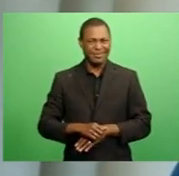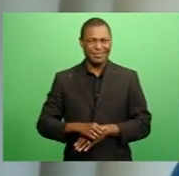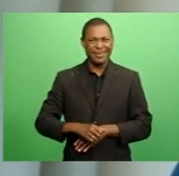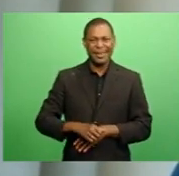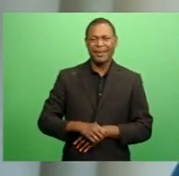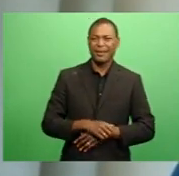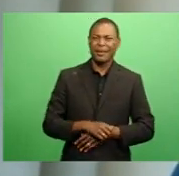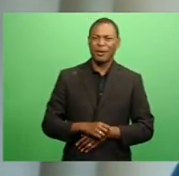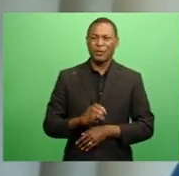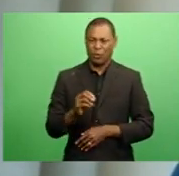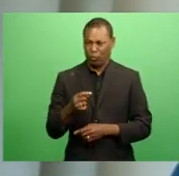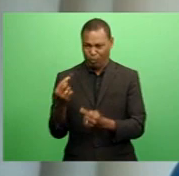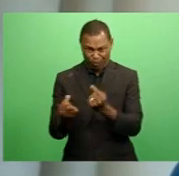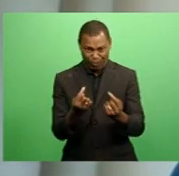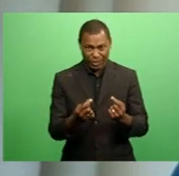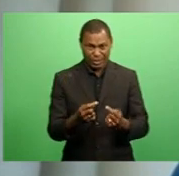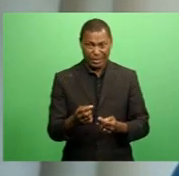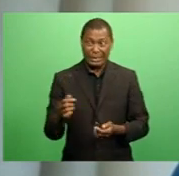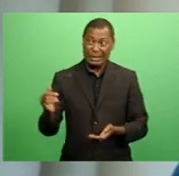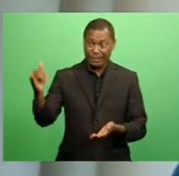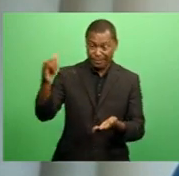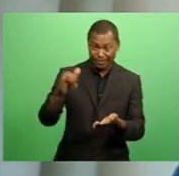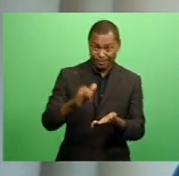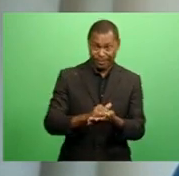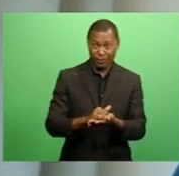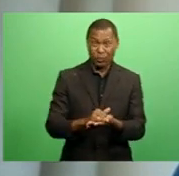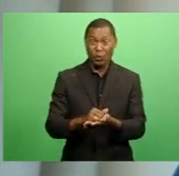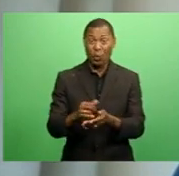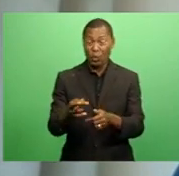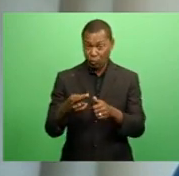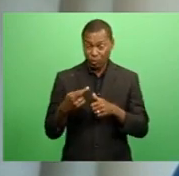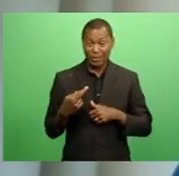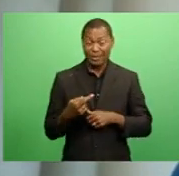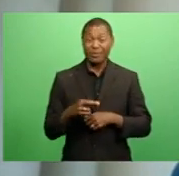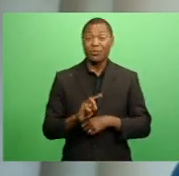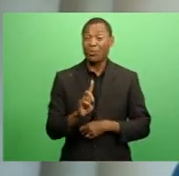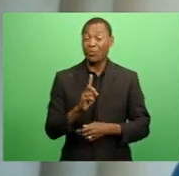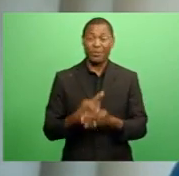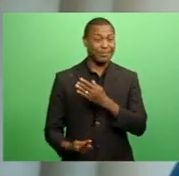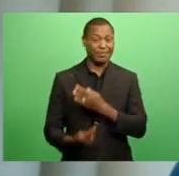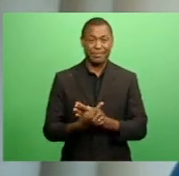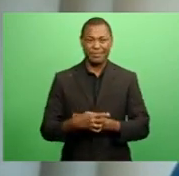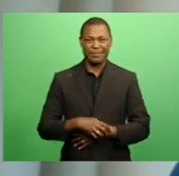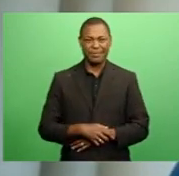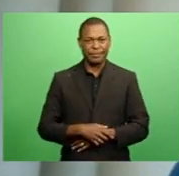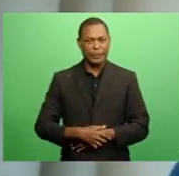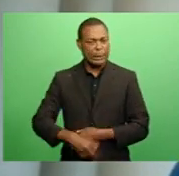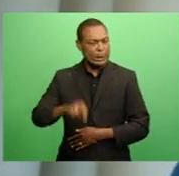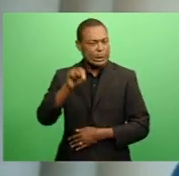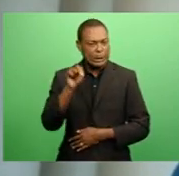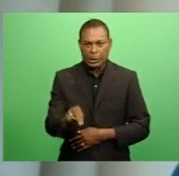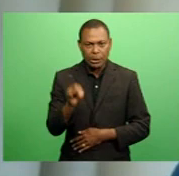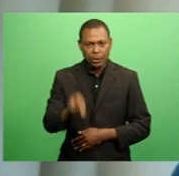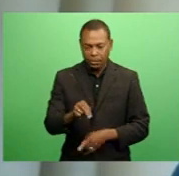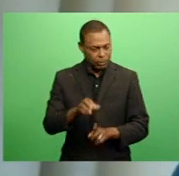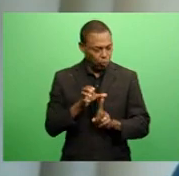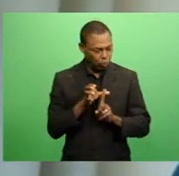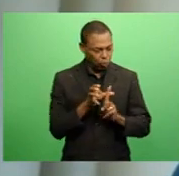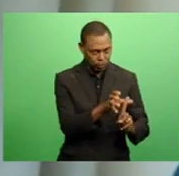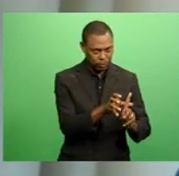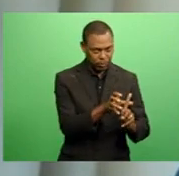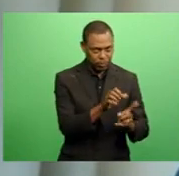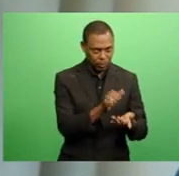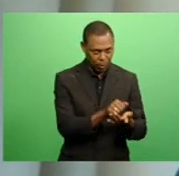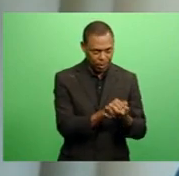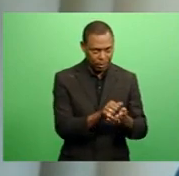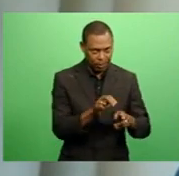citizen and every single returning resident or even a tourist that wants to come to Fiji has to go into quarantine in Fiji.